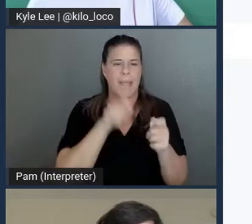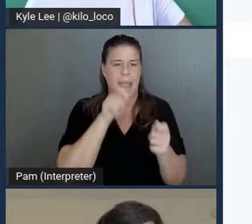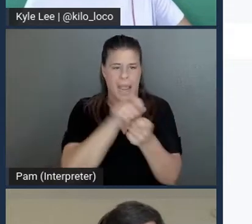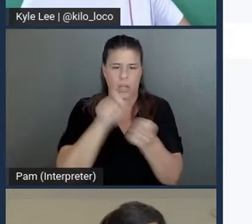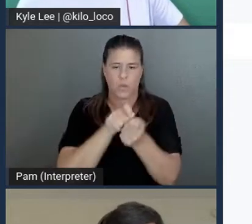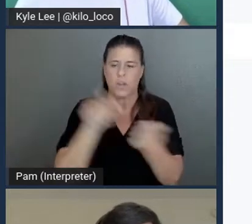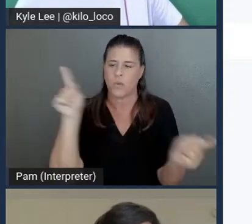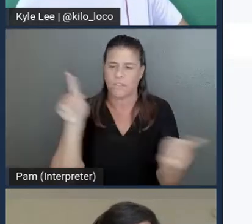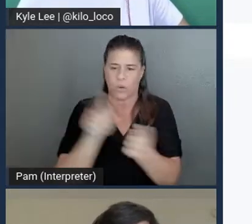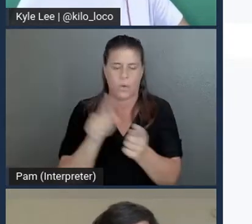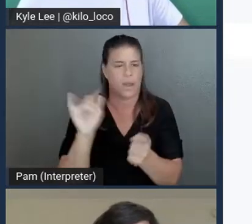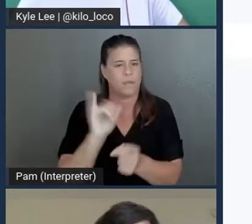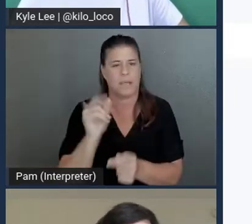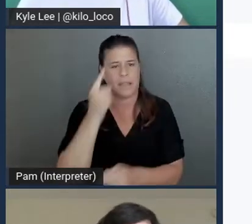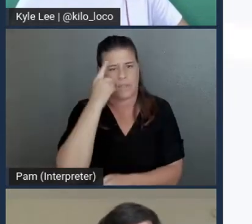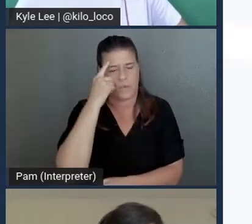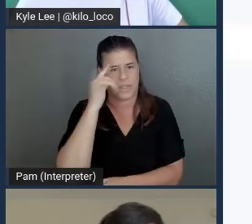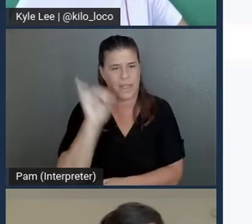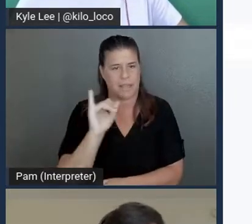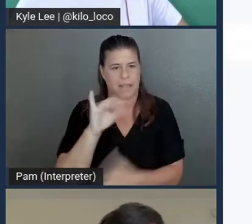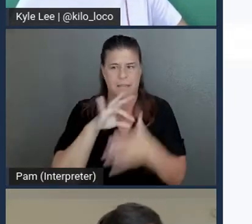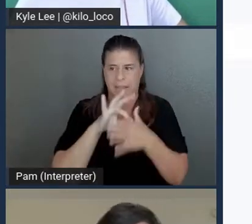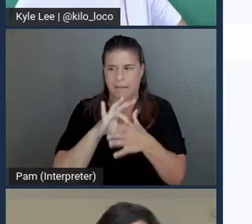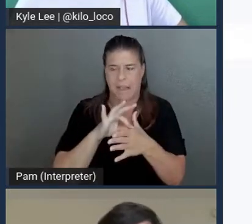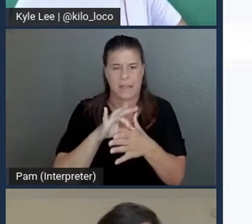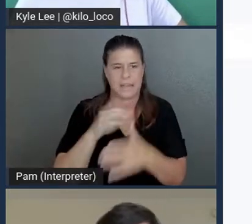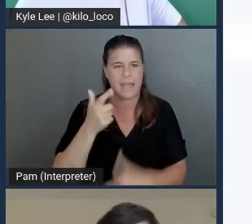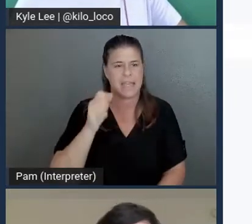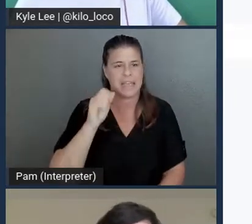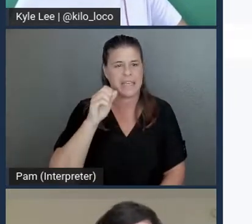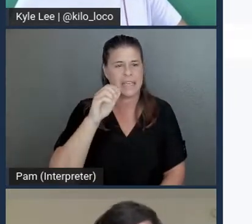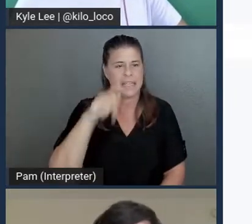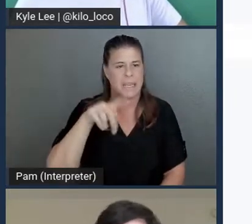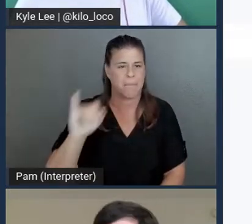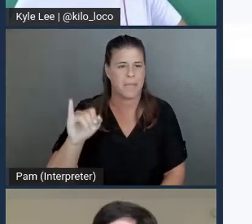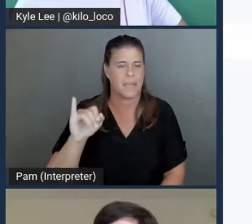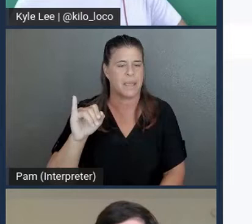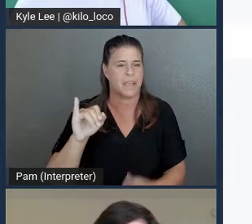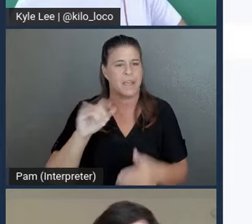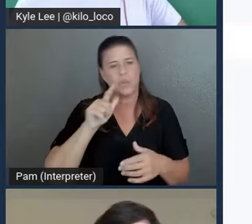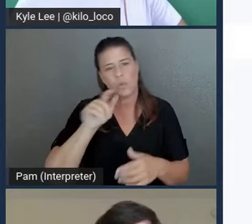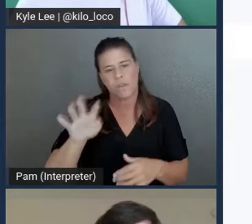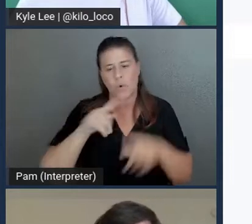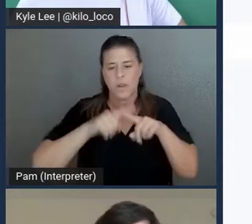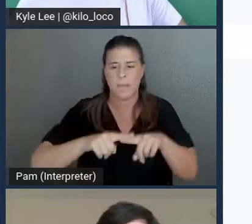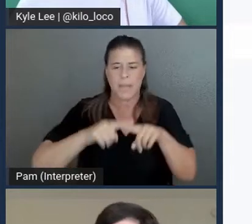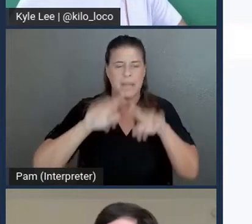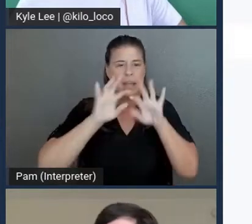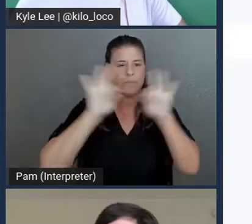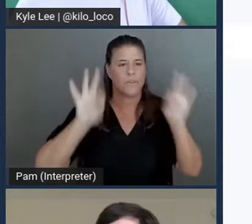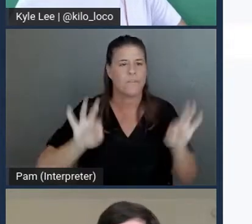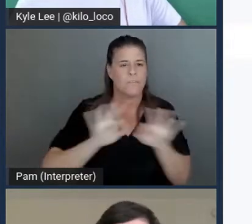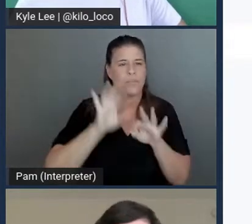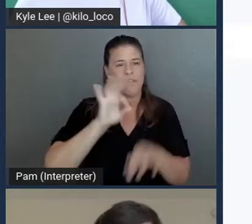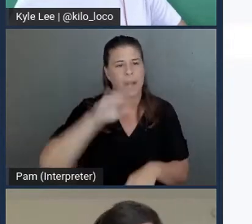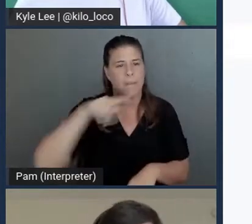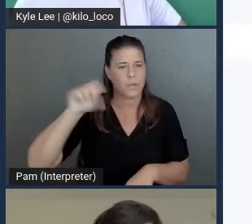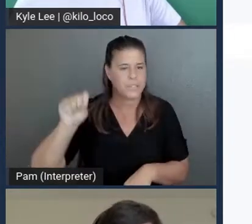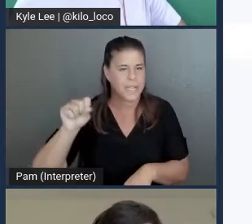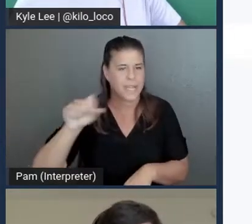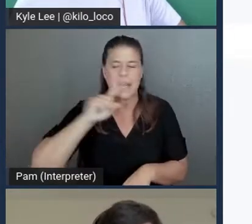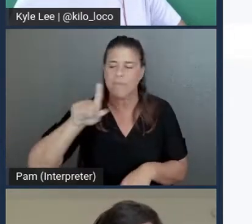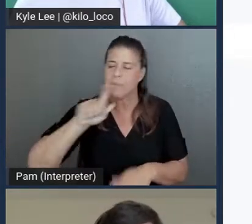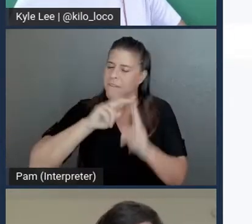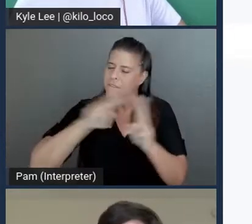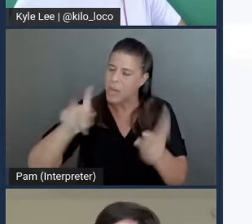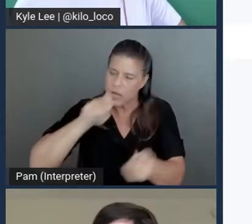If you think about the content can be 24. It can be, depending on the frames per second. You have to be very